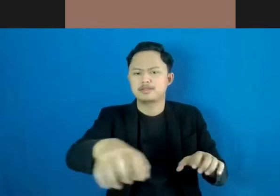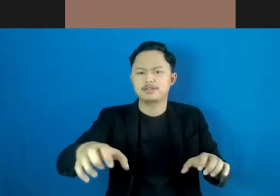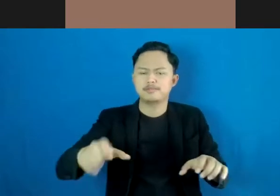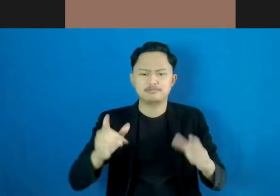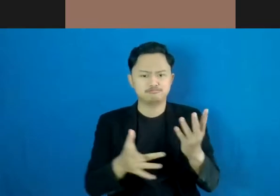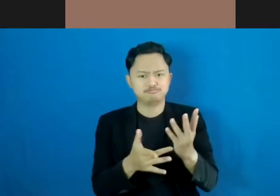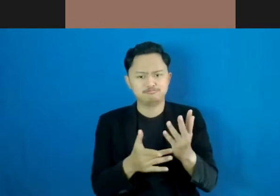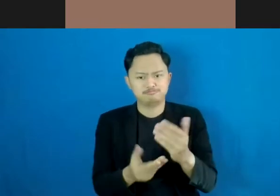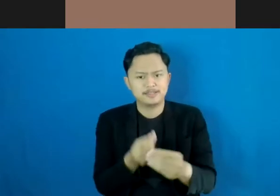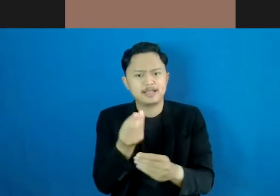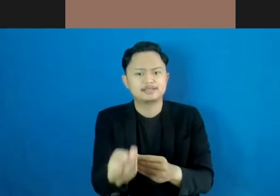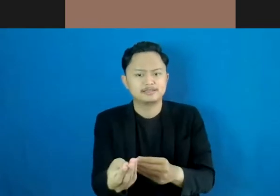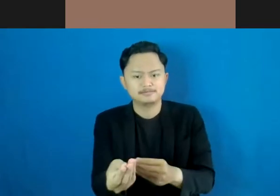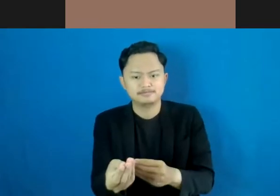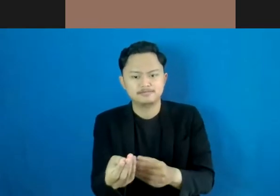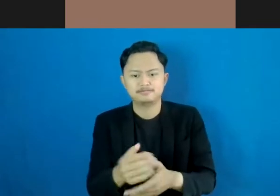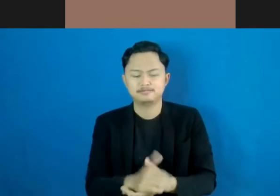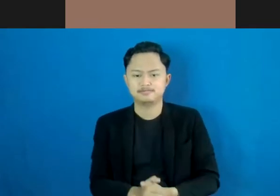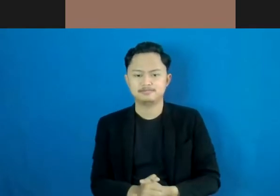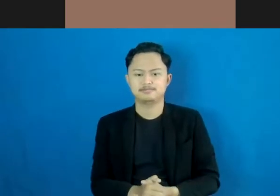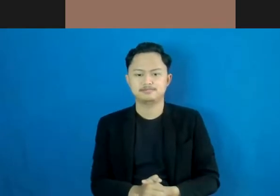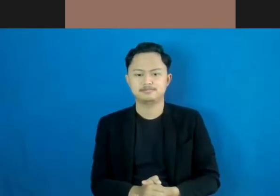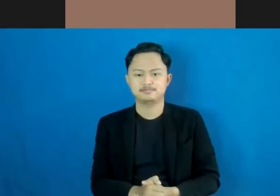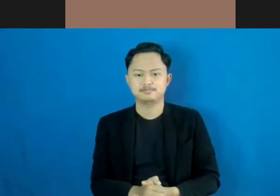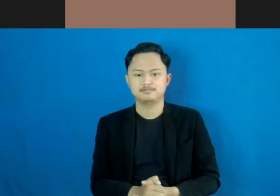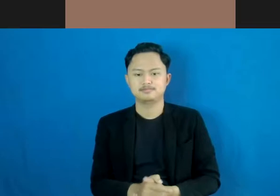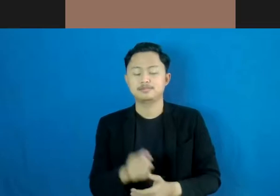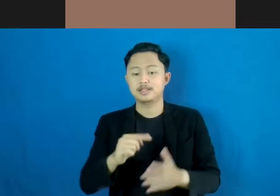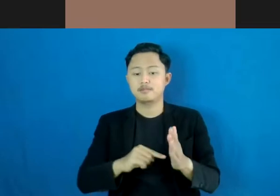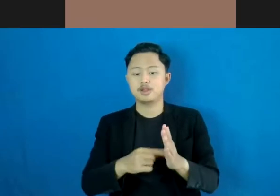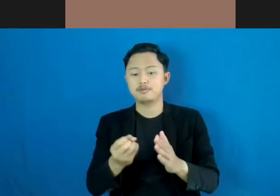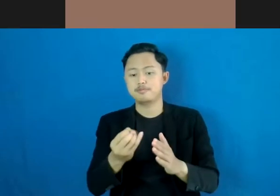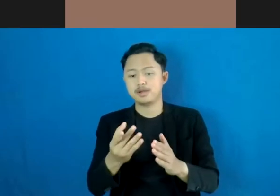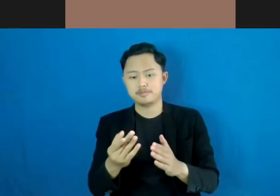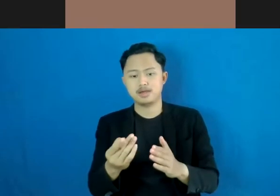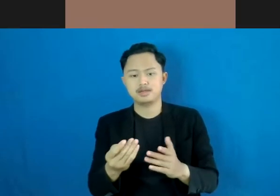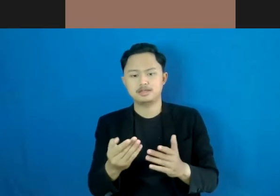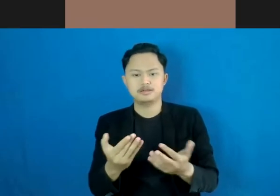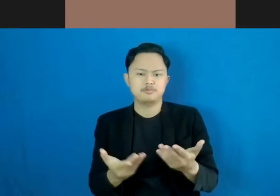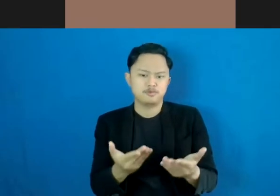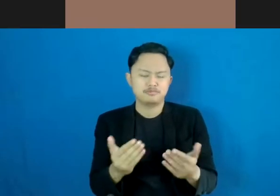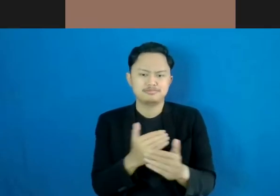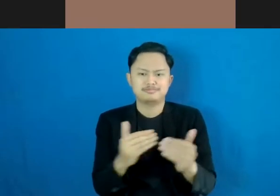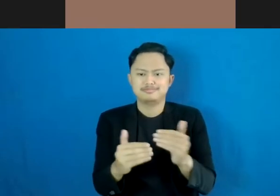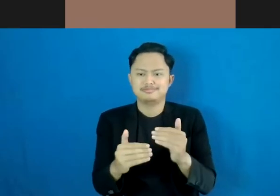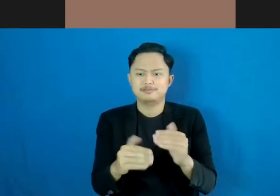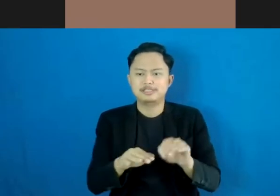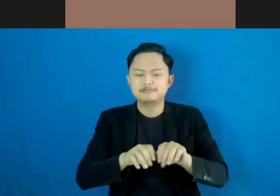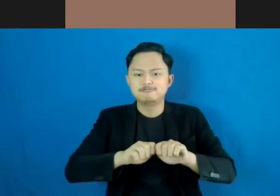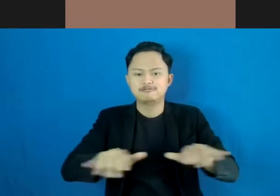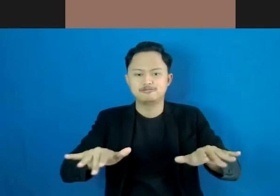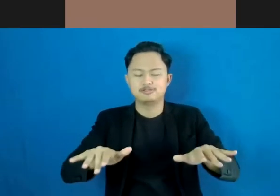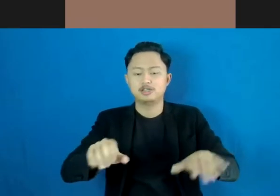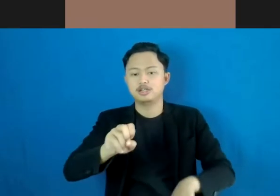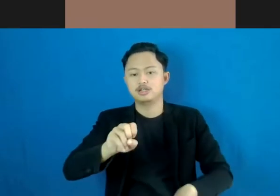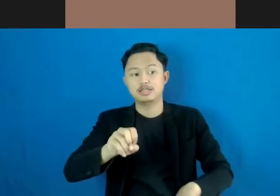provided, with which we started putting our buses on road. If you bring a bus on road, 200 people will see